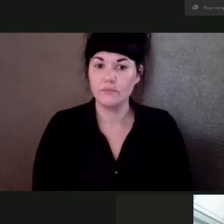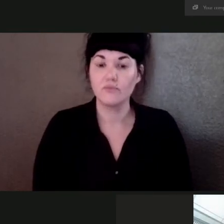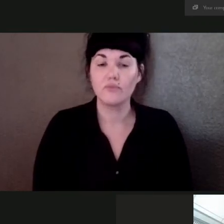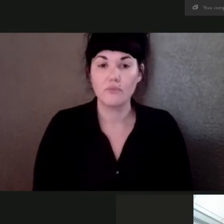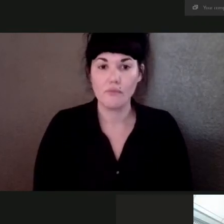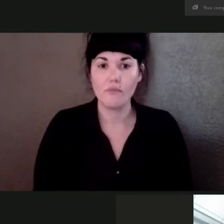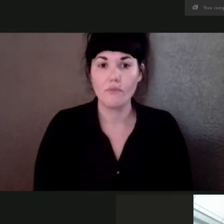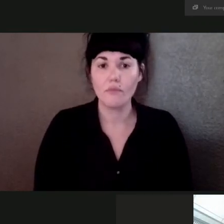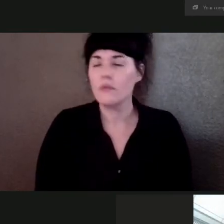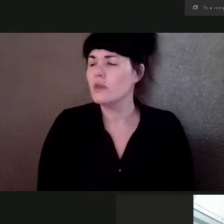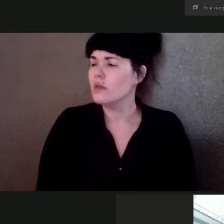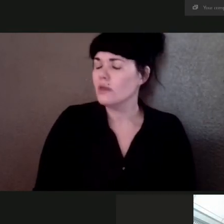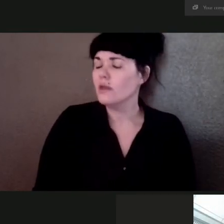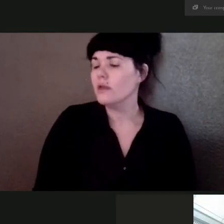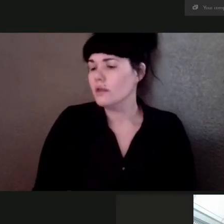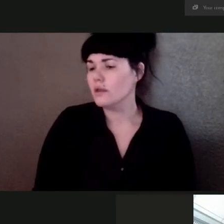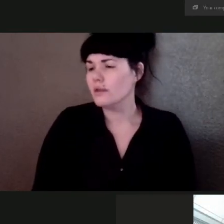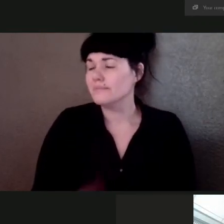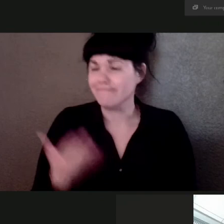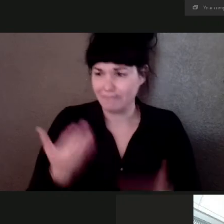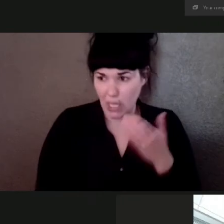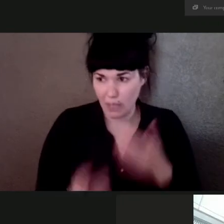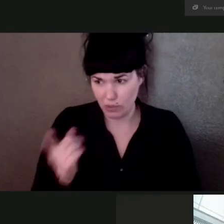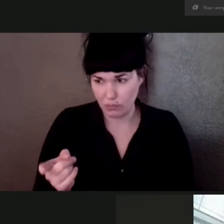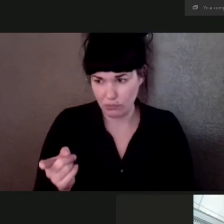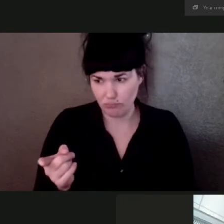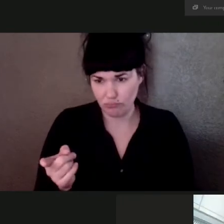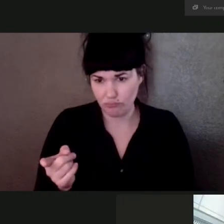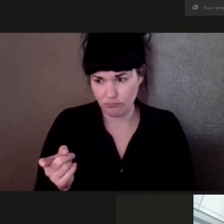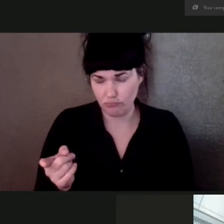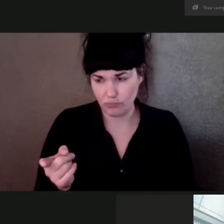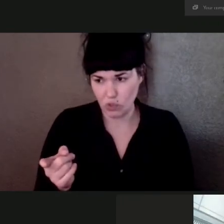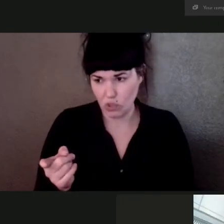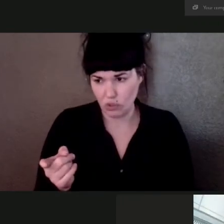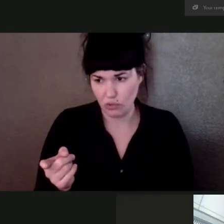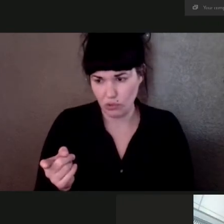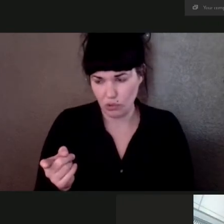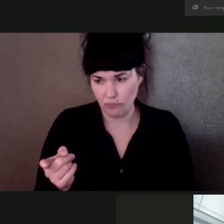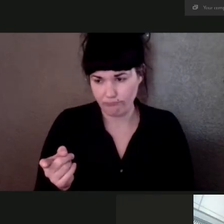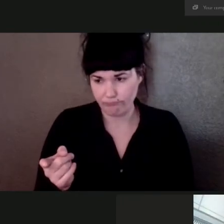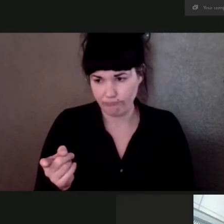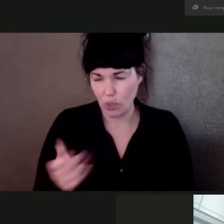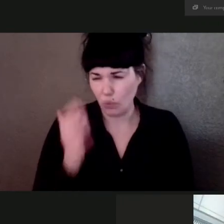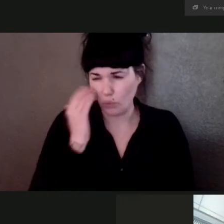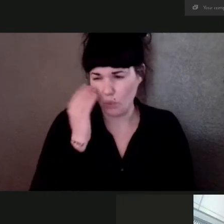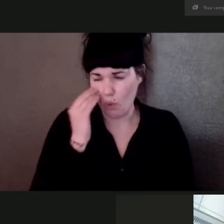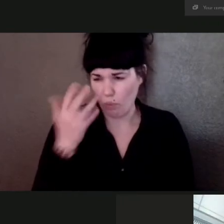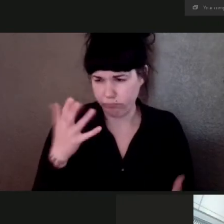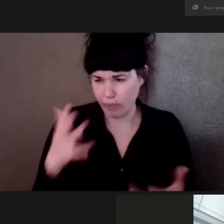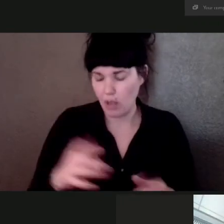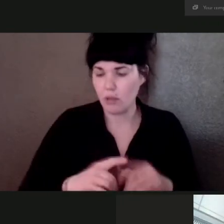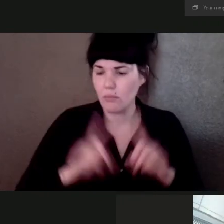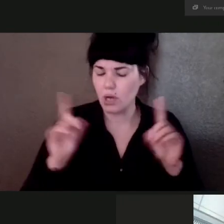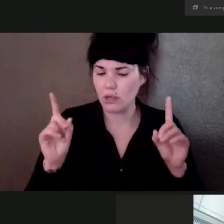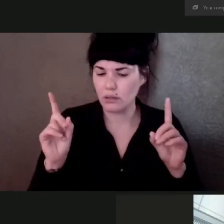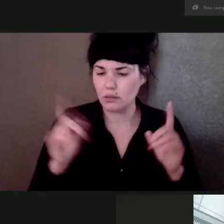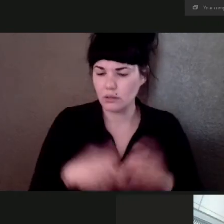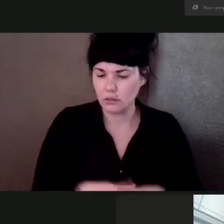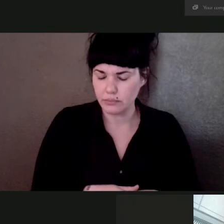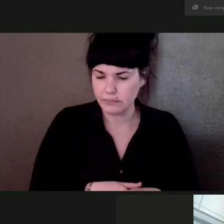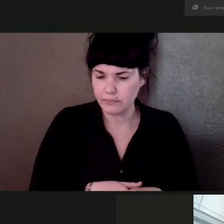you've heard this, or maybe you've in your research you found this, but how do employers handle it when